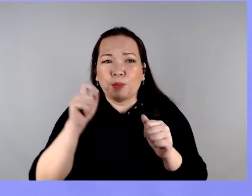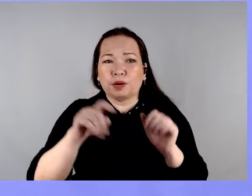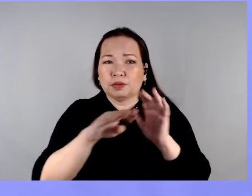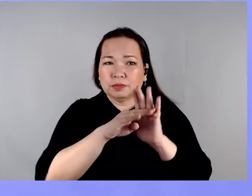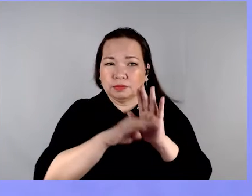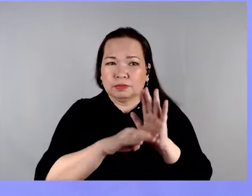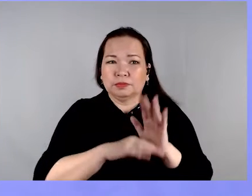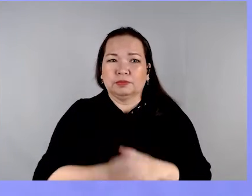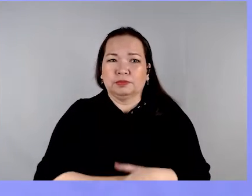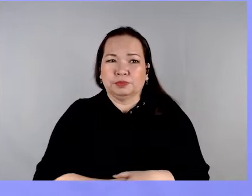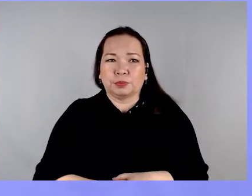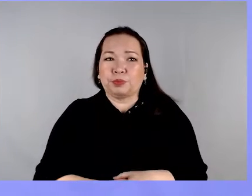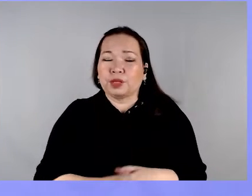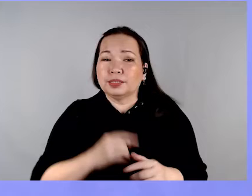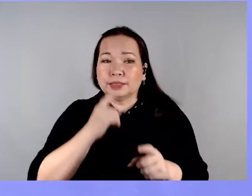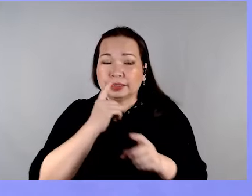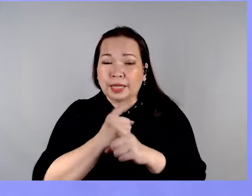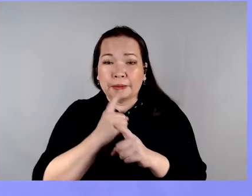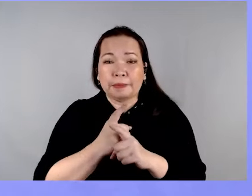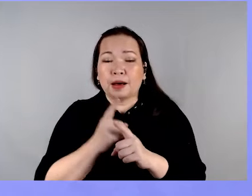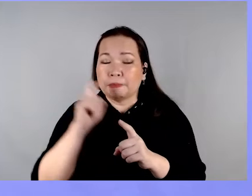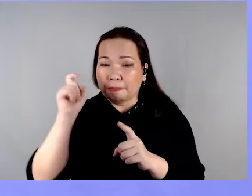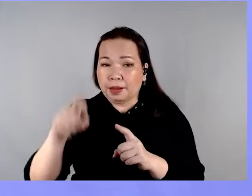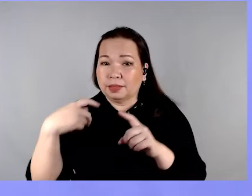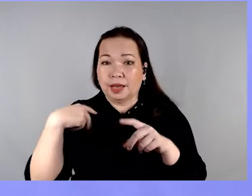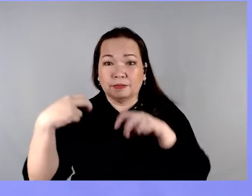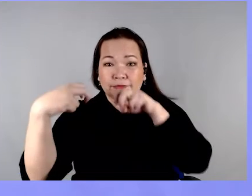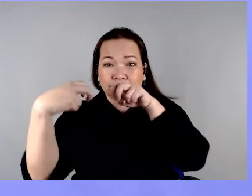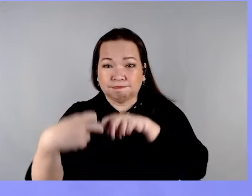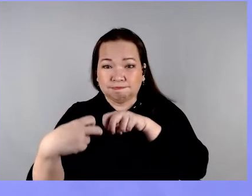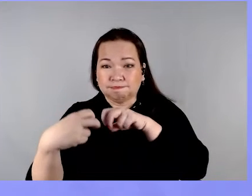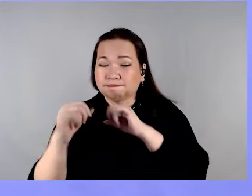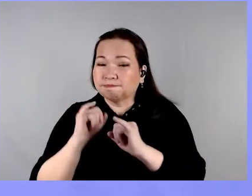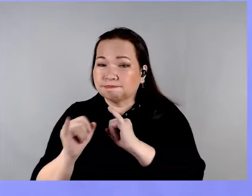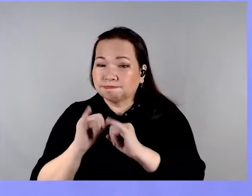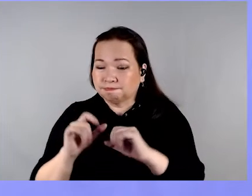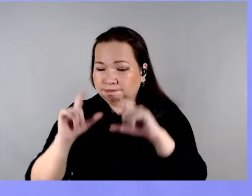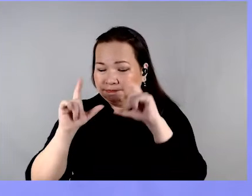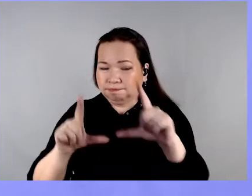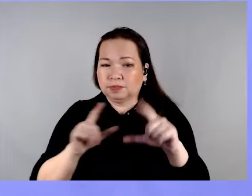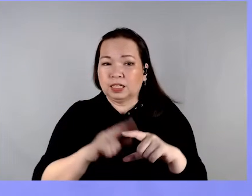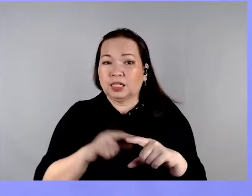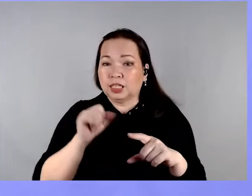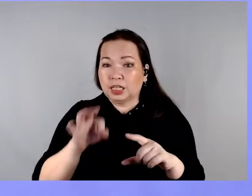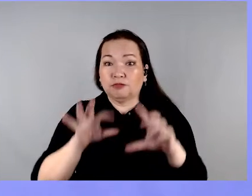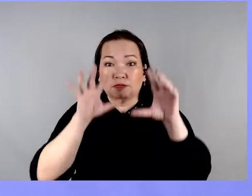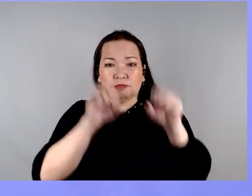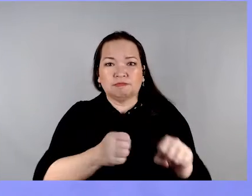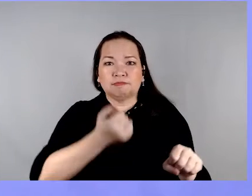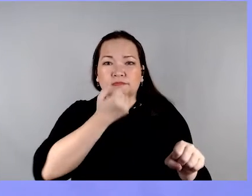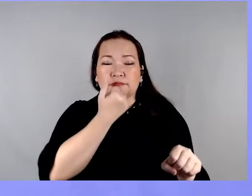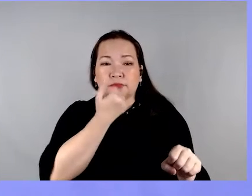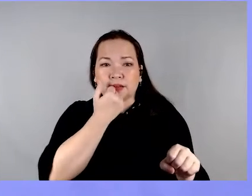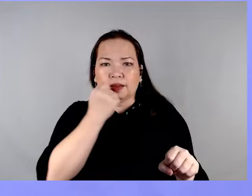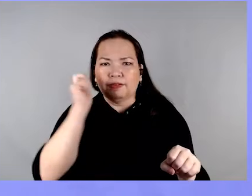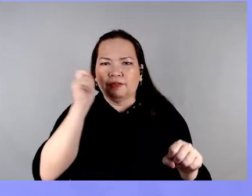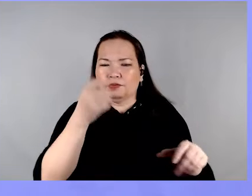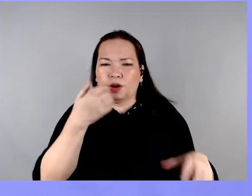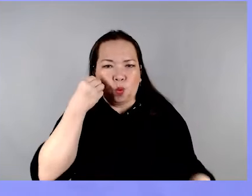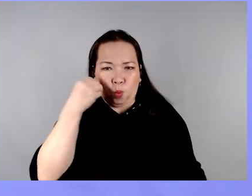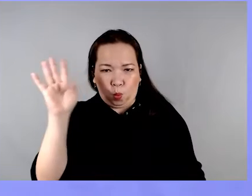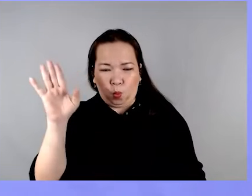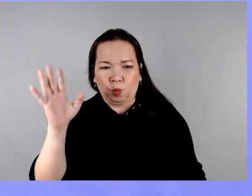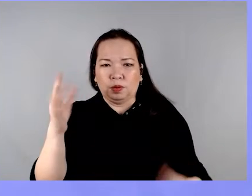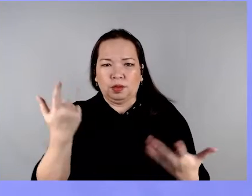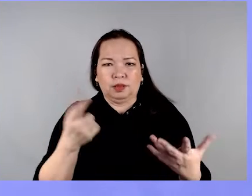available evidence from law enforcement officers and a proper interview with the accused. If the arrest is found to be illegal,